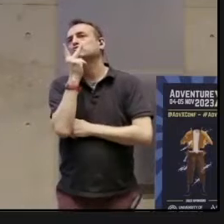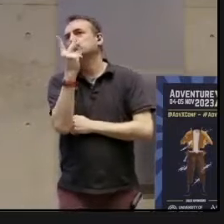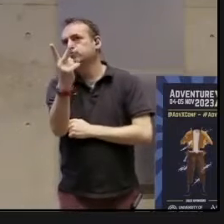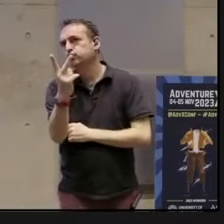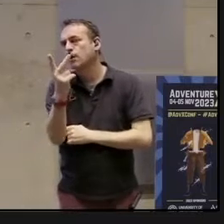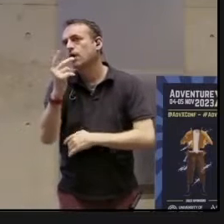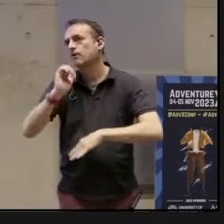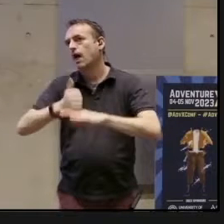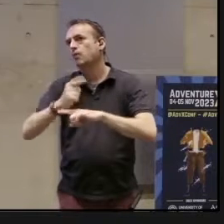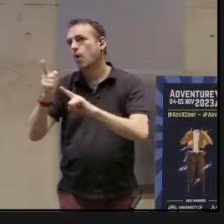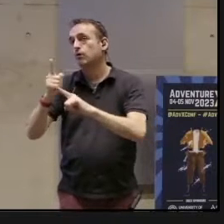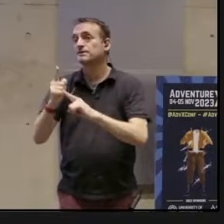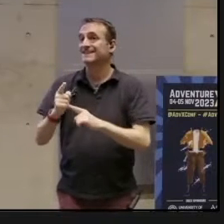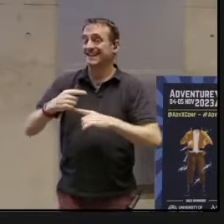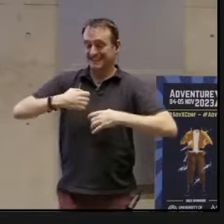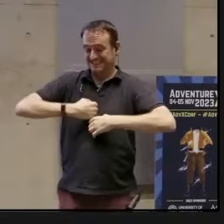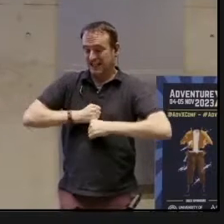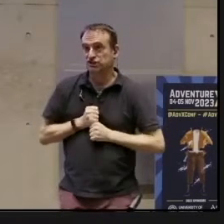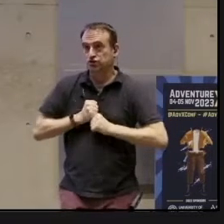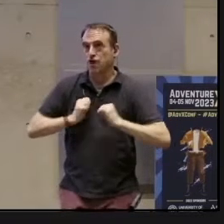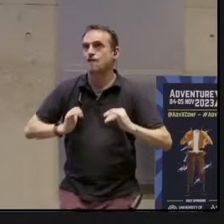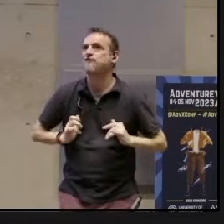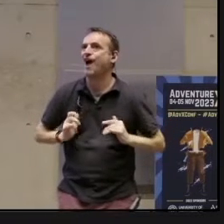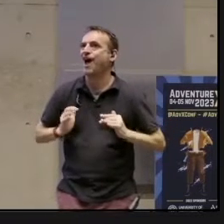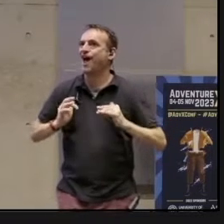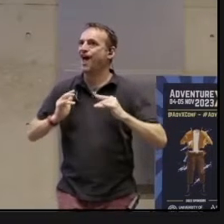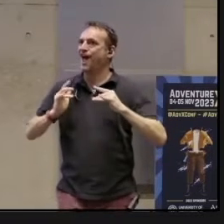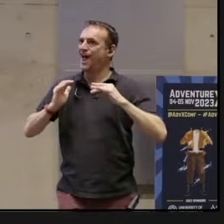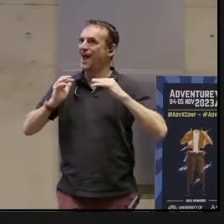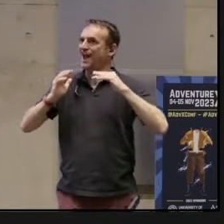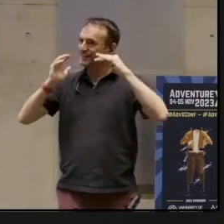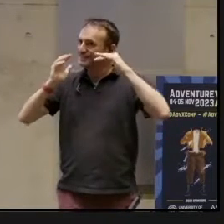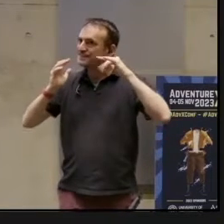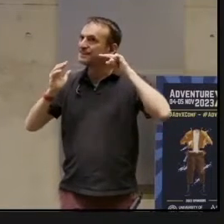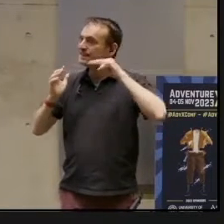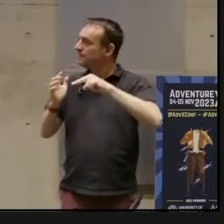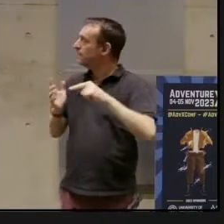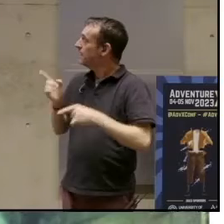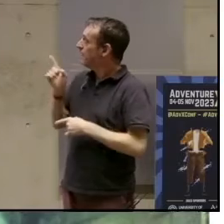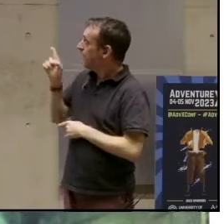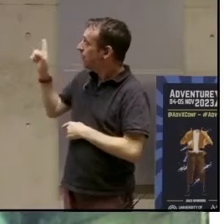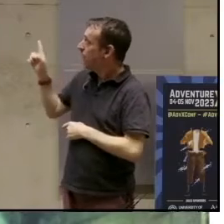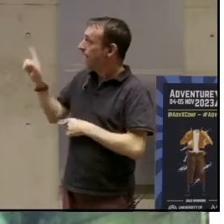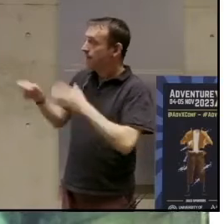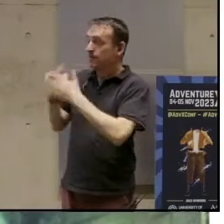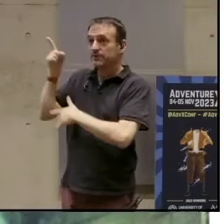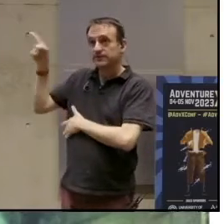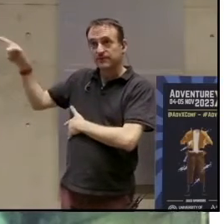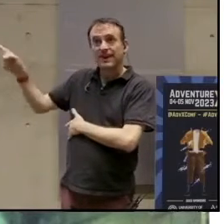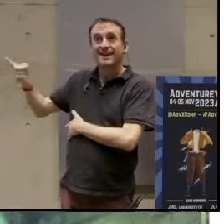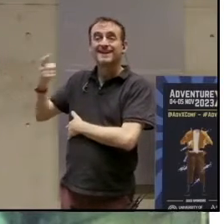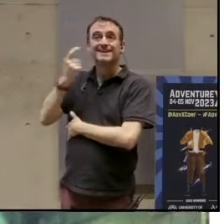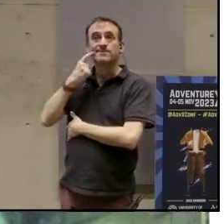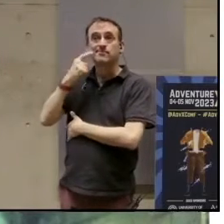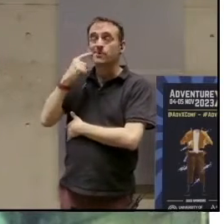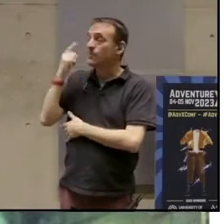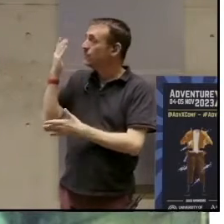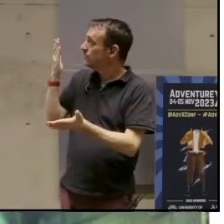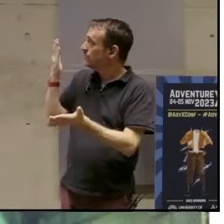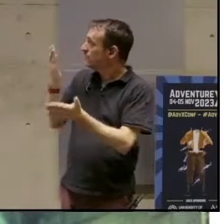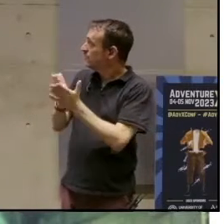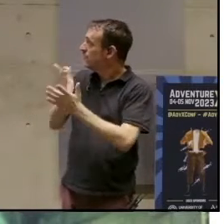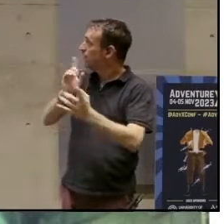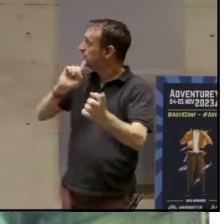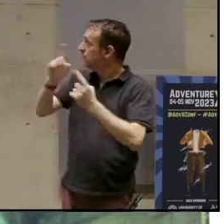It is called rising tension, okay? What rising tension leads to is this very simple fact. See, I